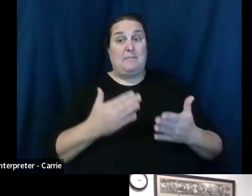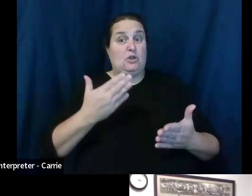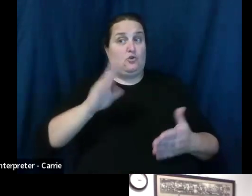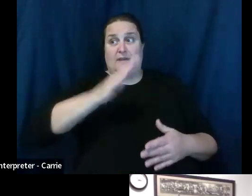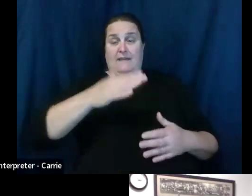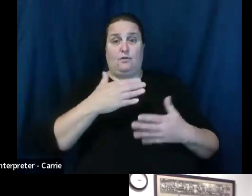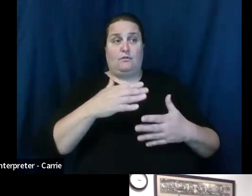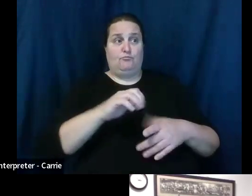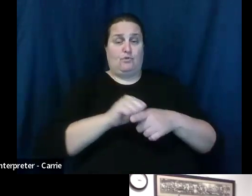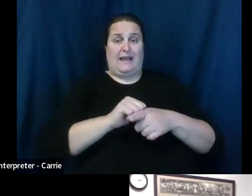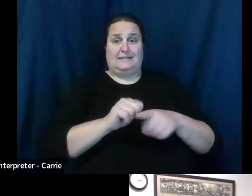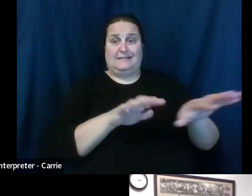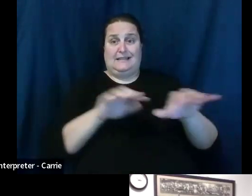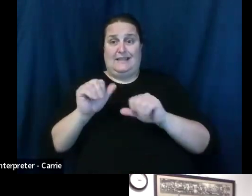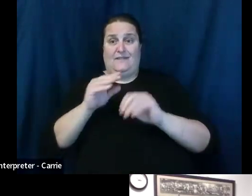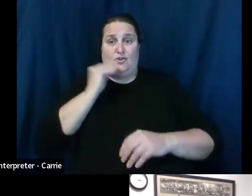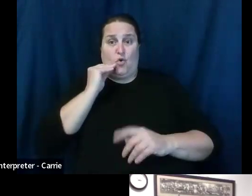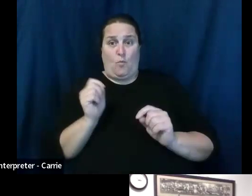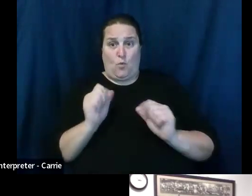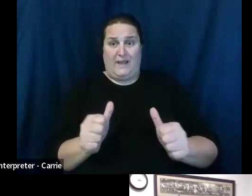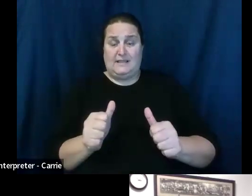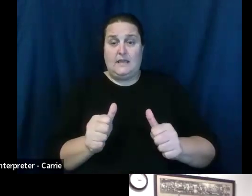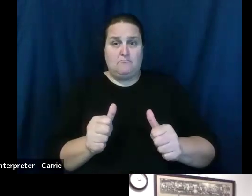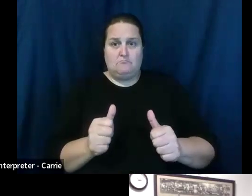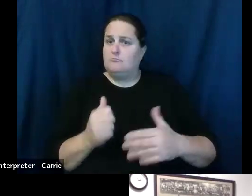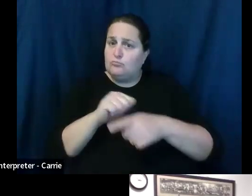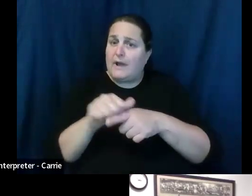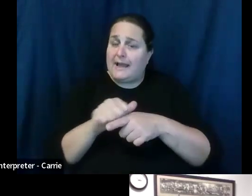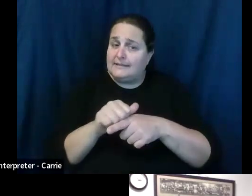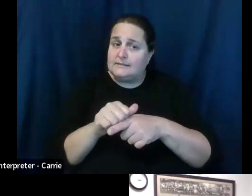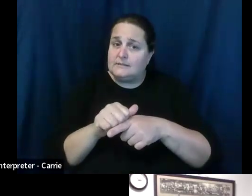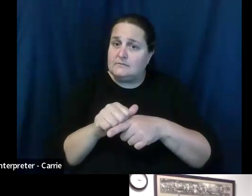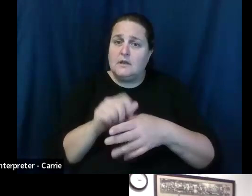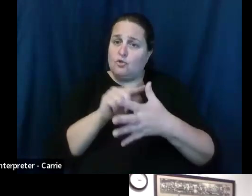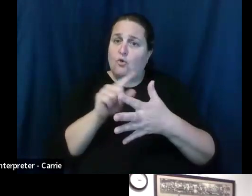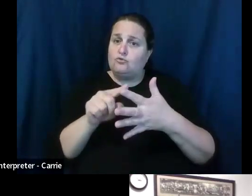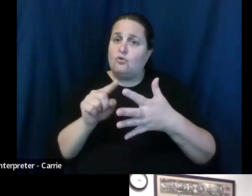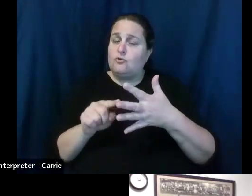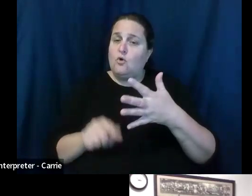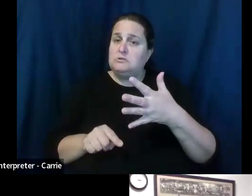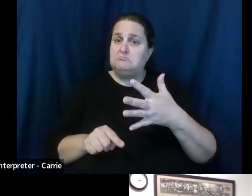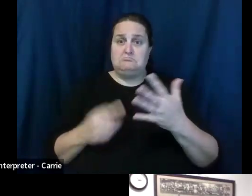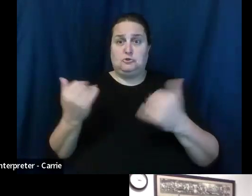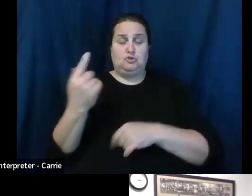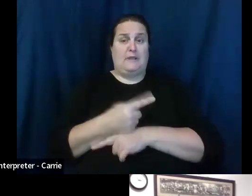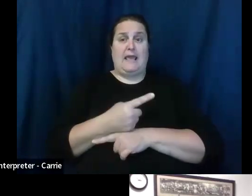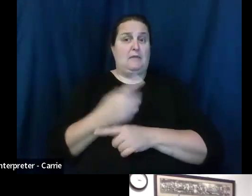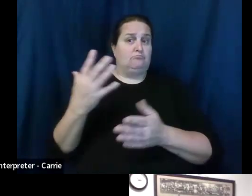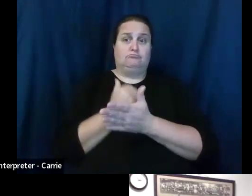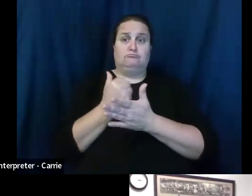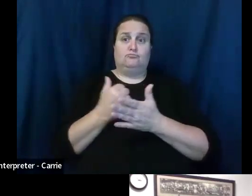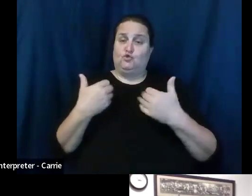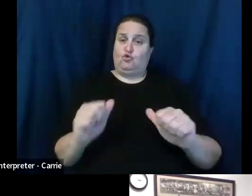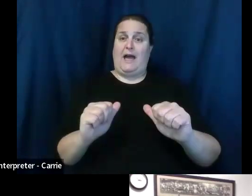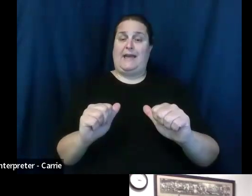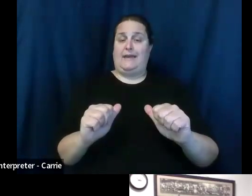you think you might have trouble with that. So these are all things that you could do literally this afternoon if you wanted to,